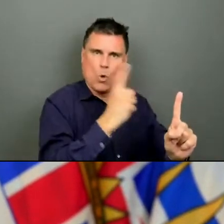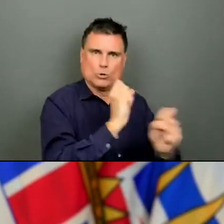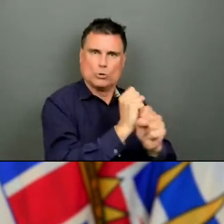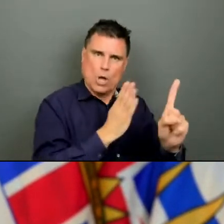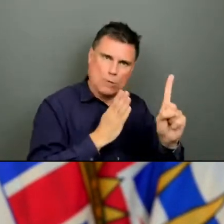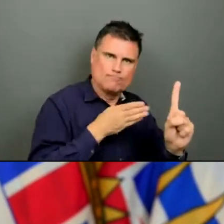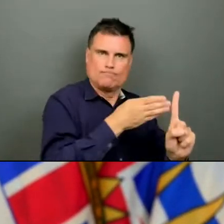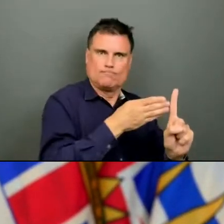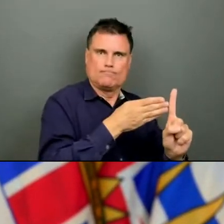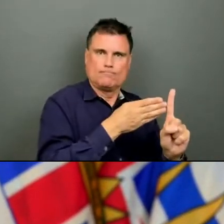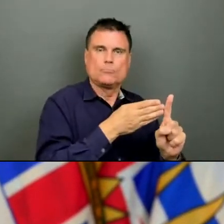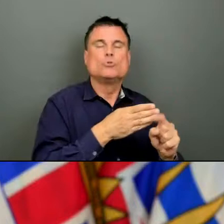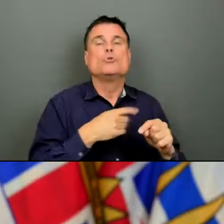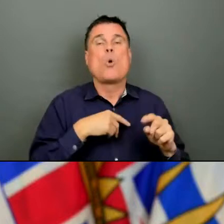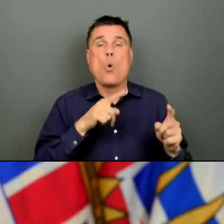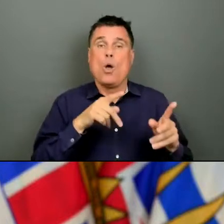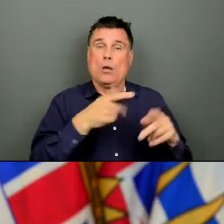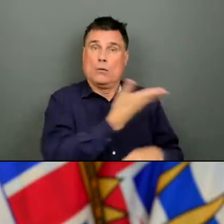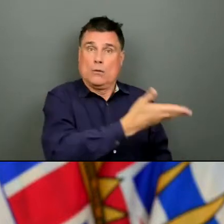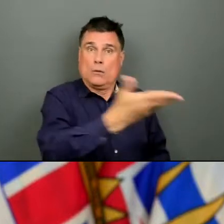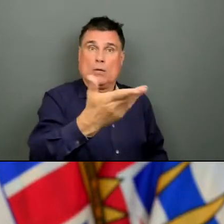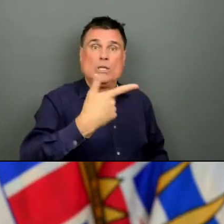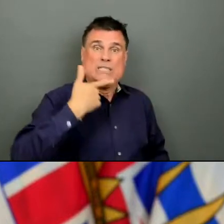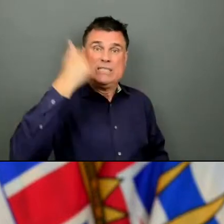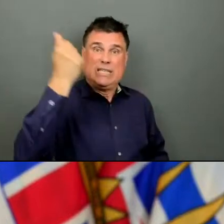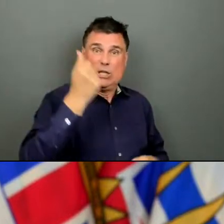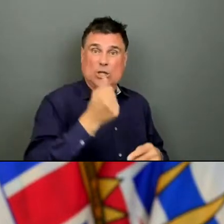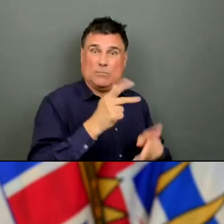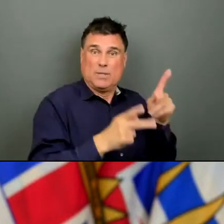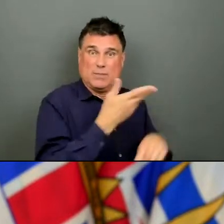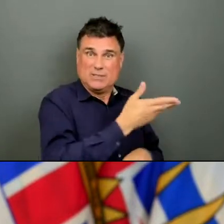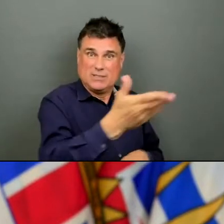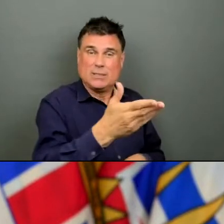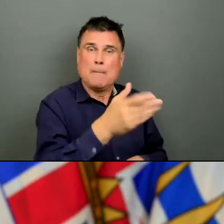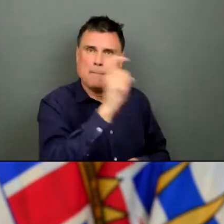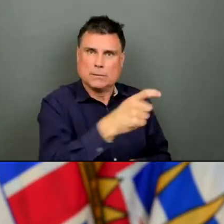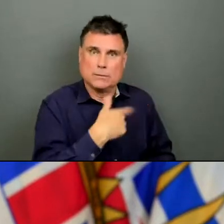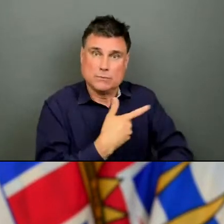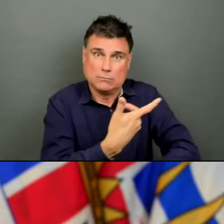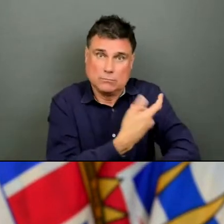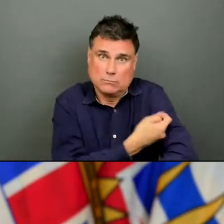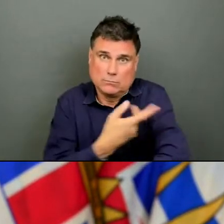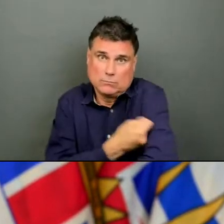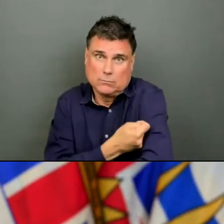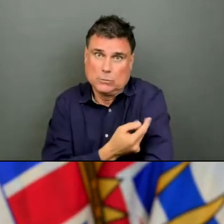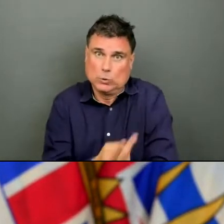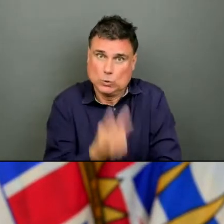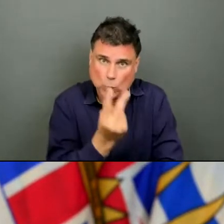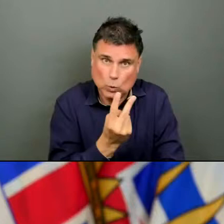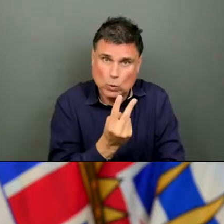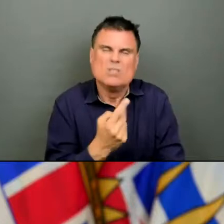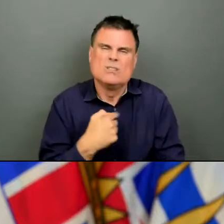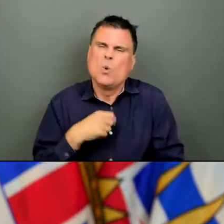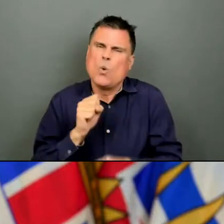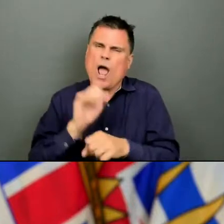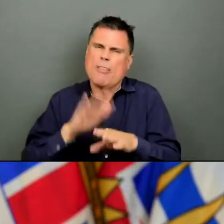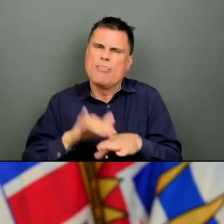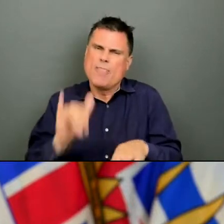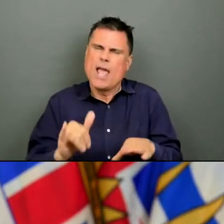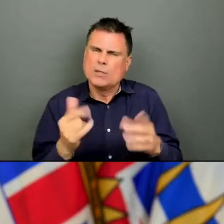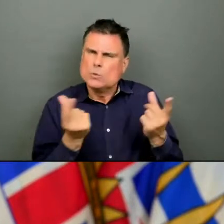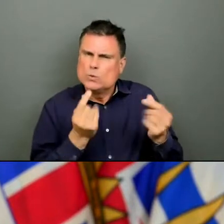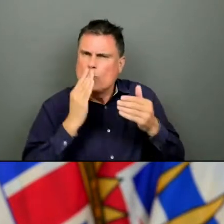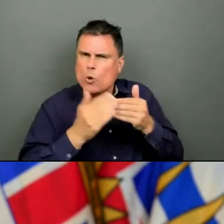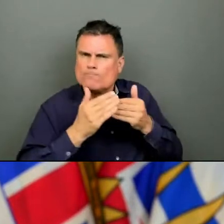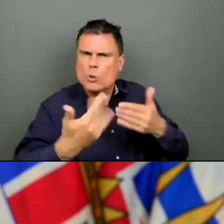settings are immunized with two doses as much as possible. So those are things that we're working on currently. And yes,